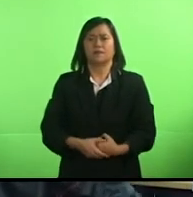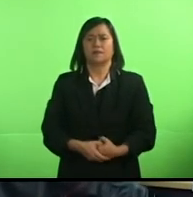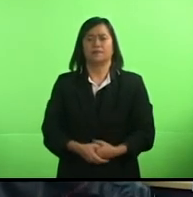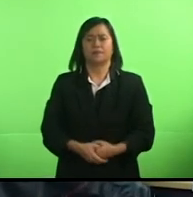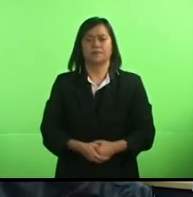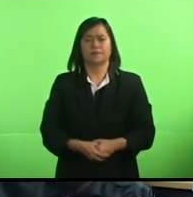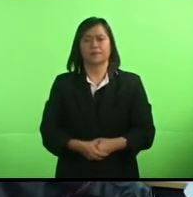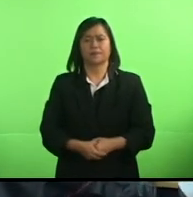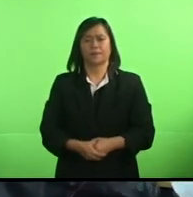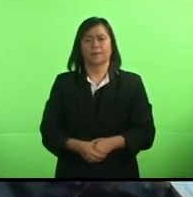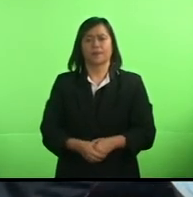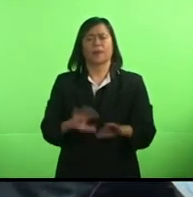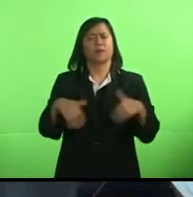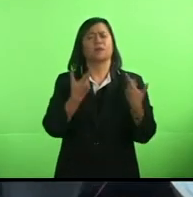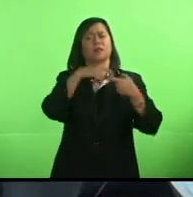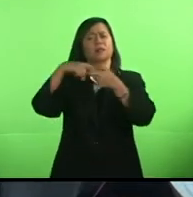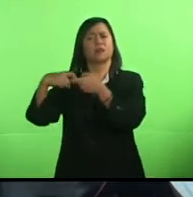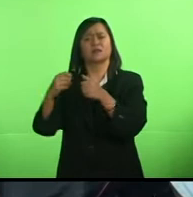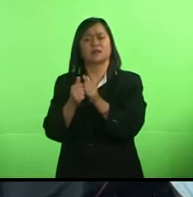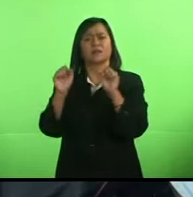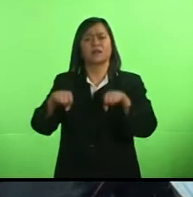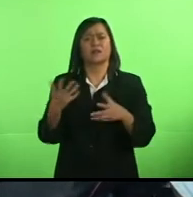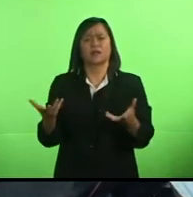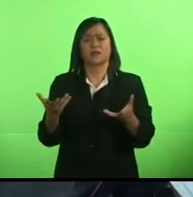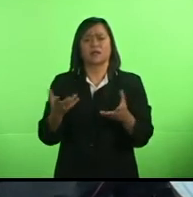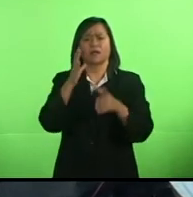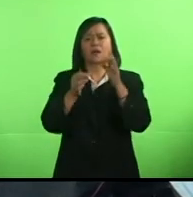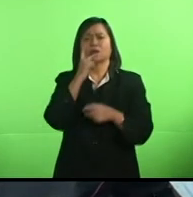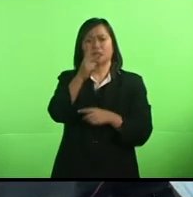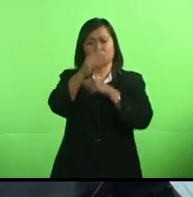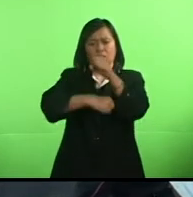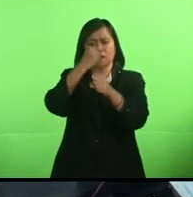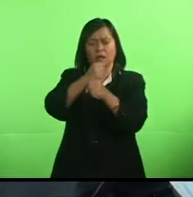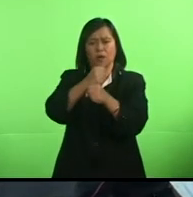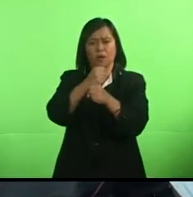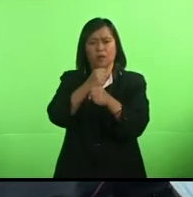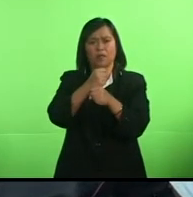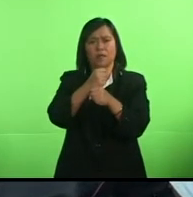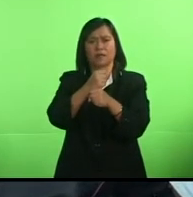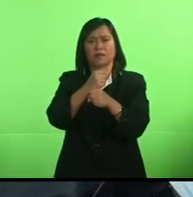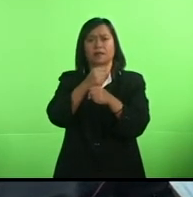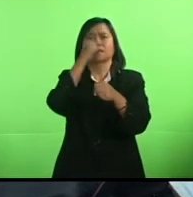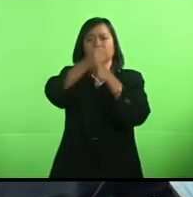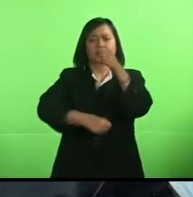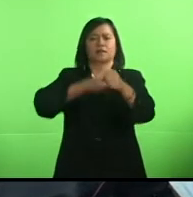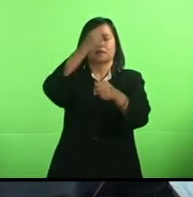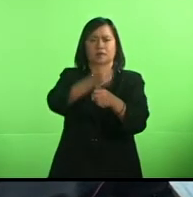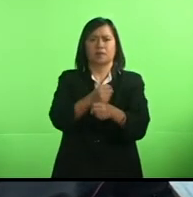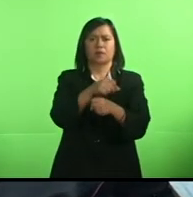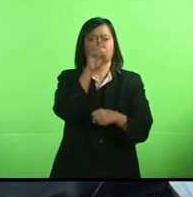right? Okay. So, you see the year there, will it make a difference? I think the